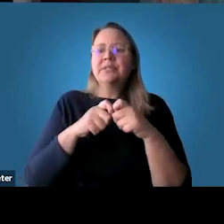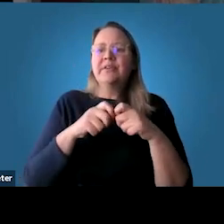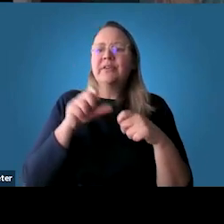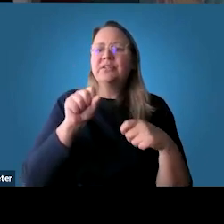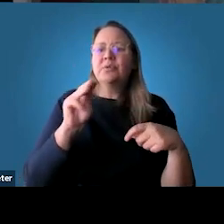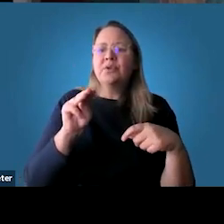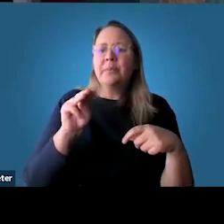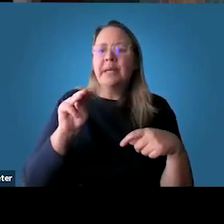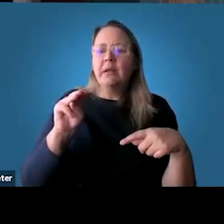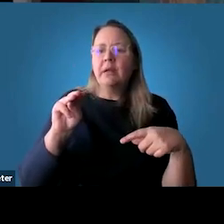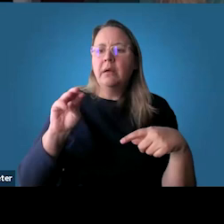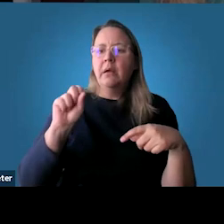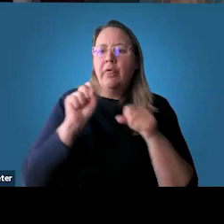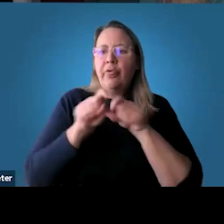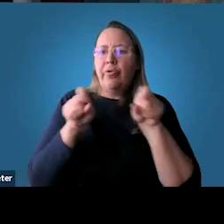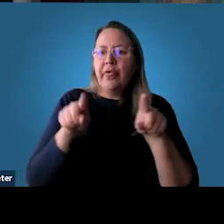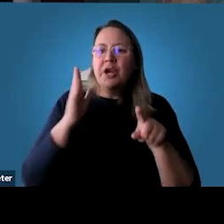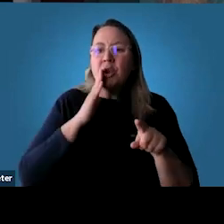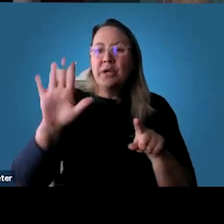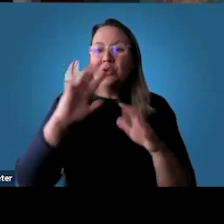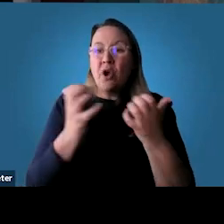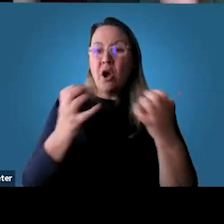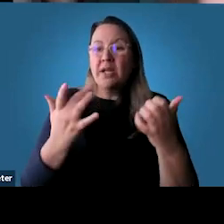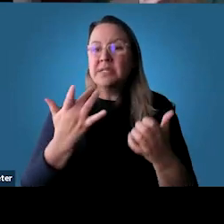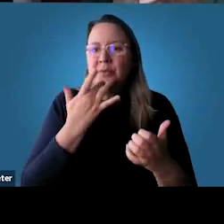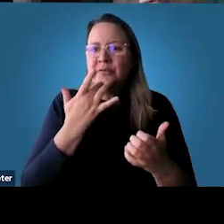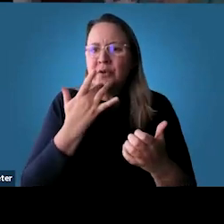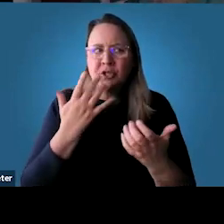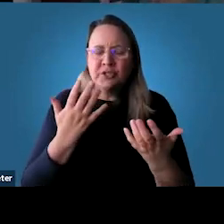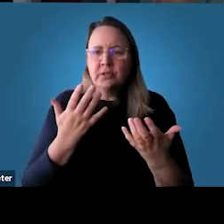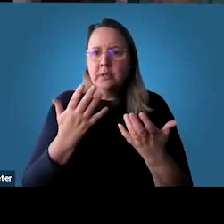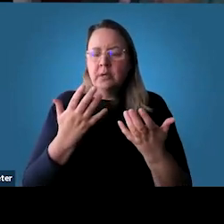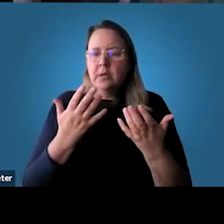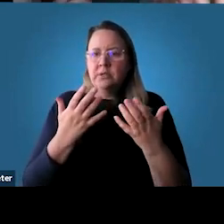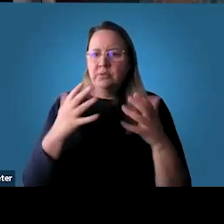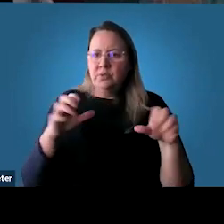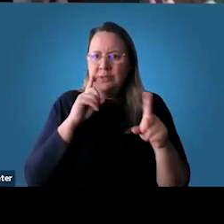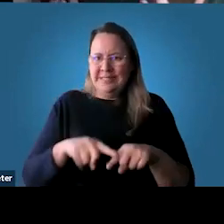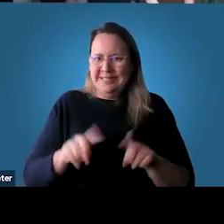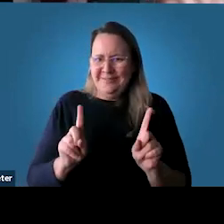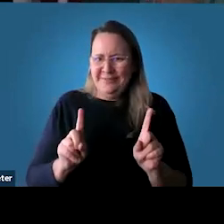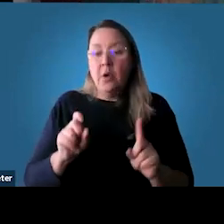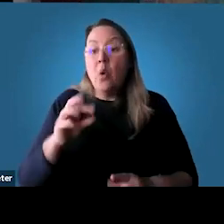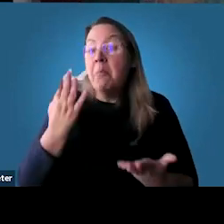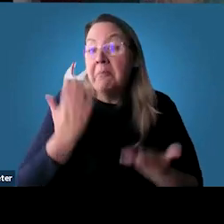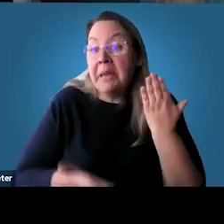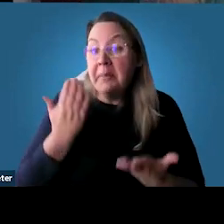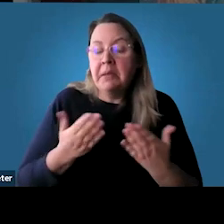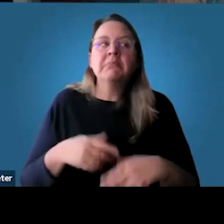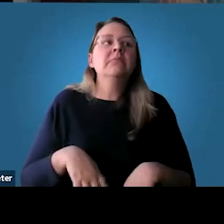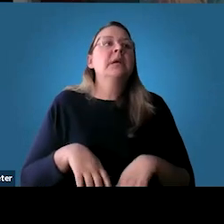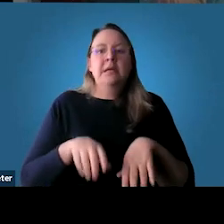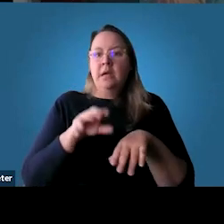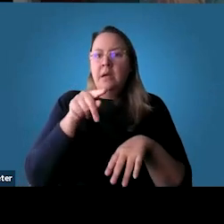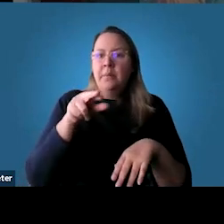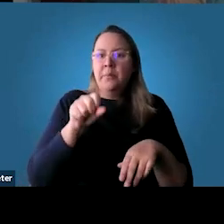media channel, knowing that your key audience prefers to hang out on a totally different platform? Or If sending out a press